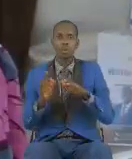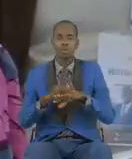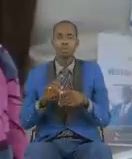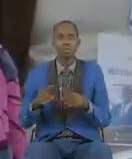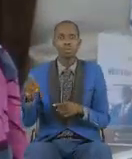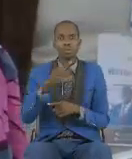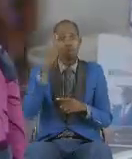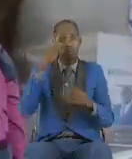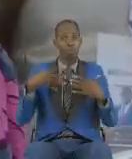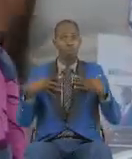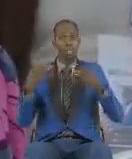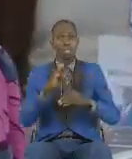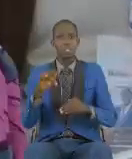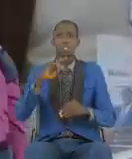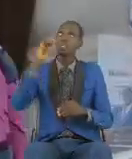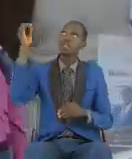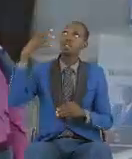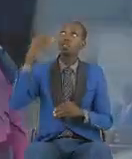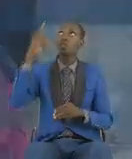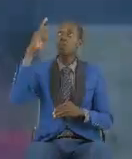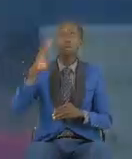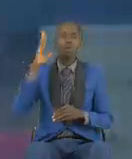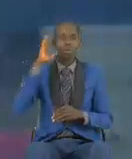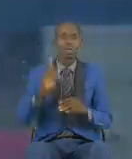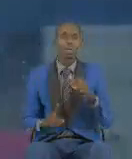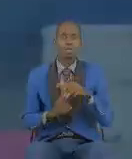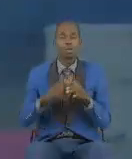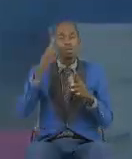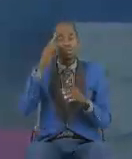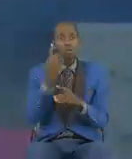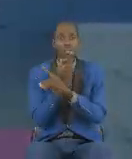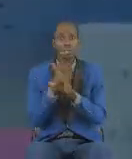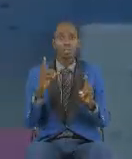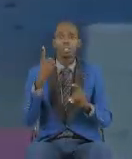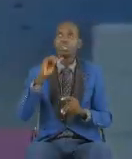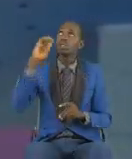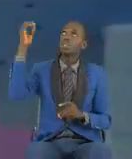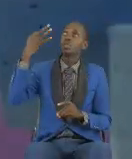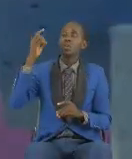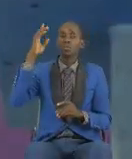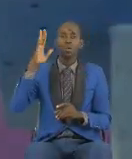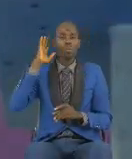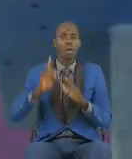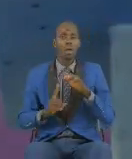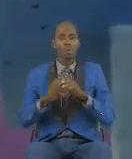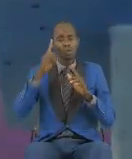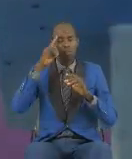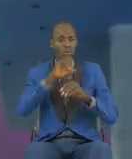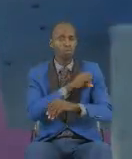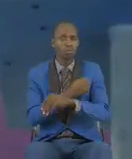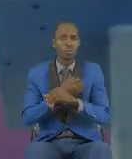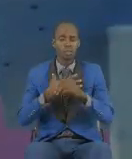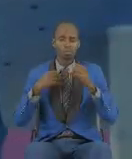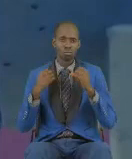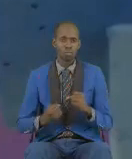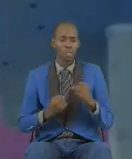God will appear. Amen. For deliverance, the grace of God will appear. Amen. For strength and for courage and for boldness,